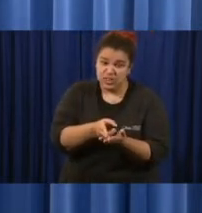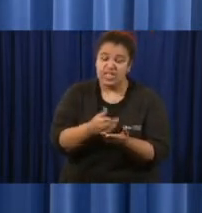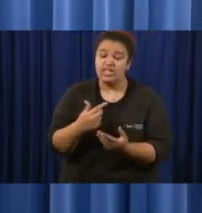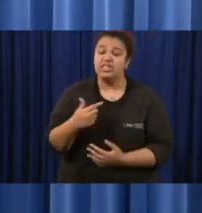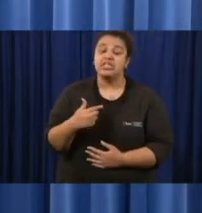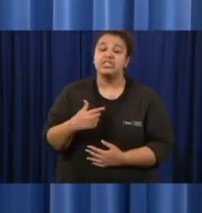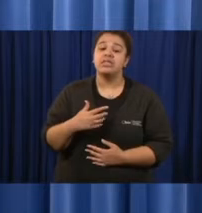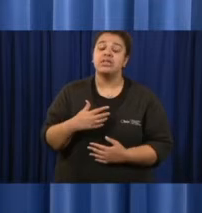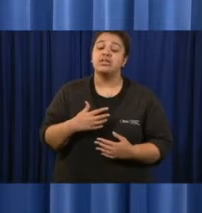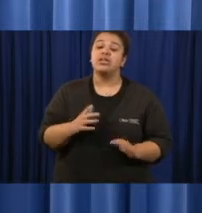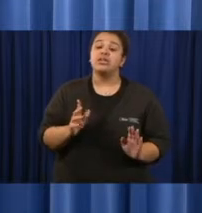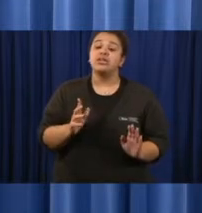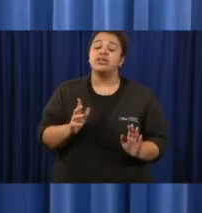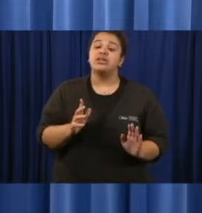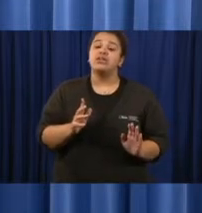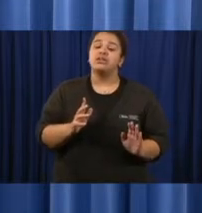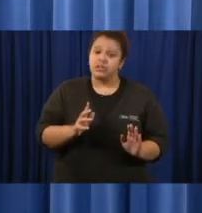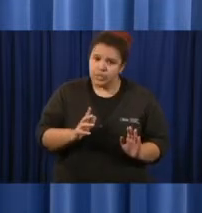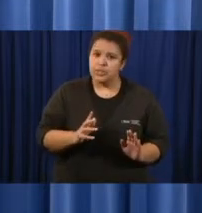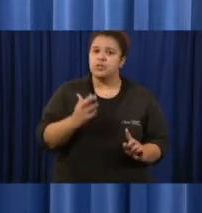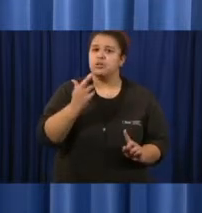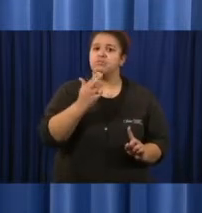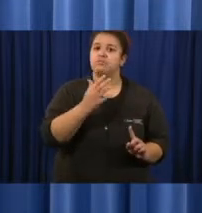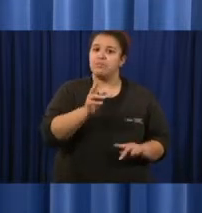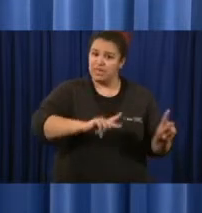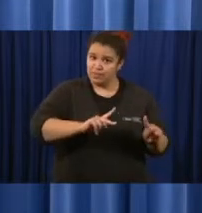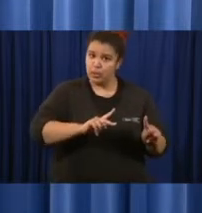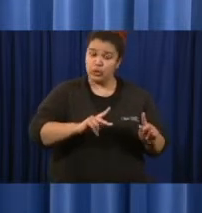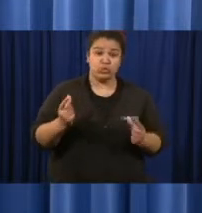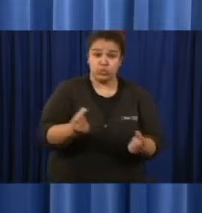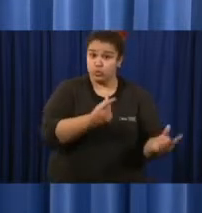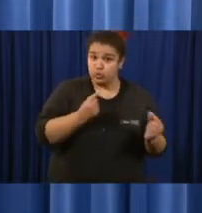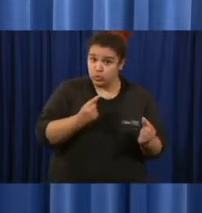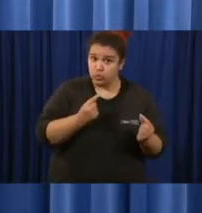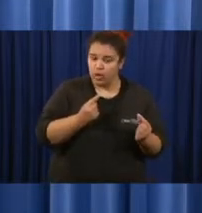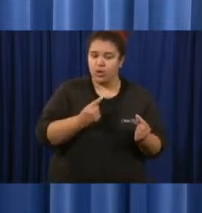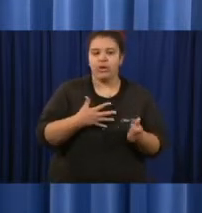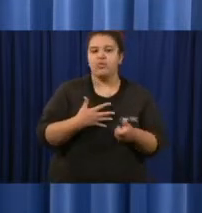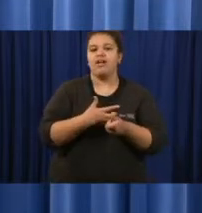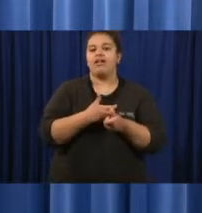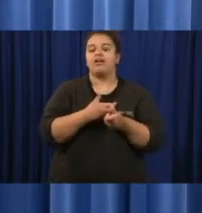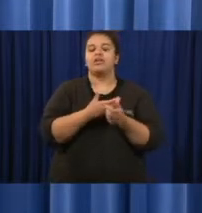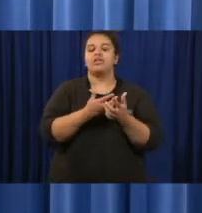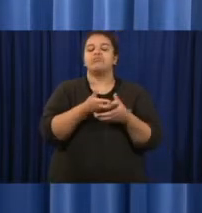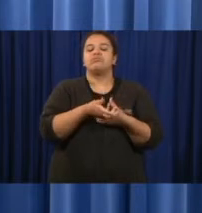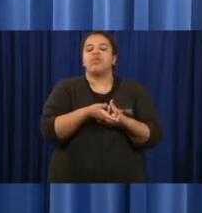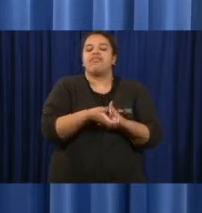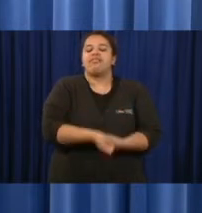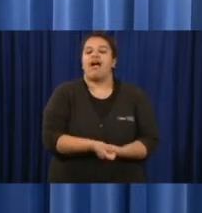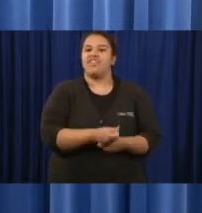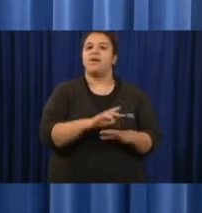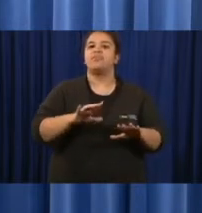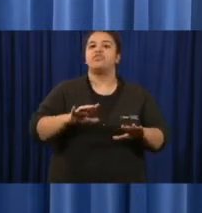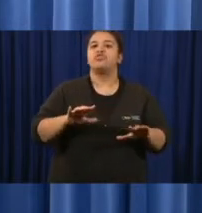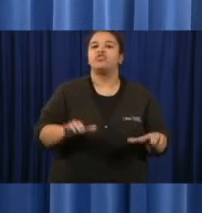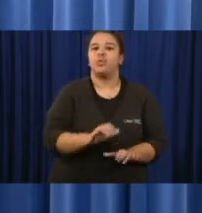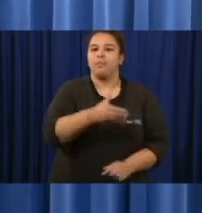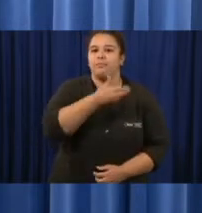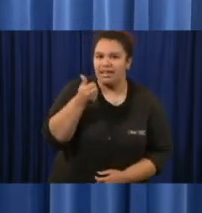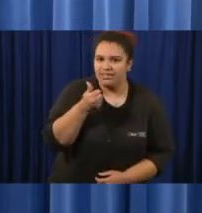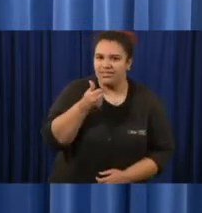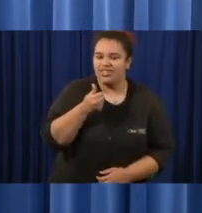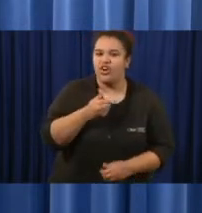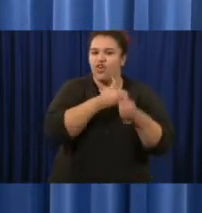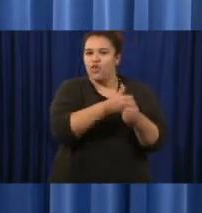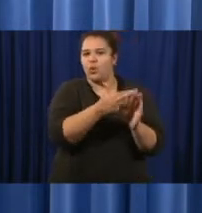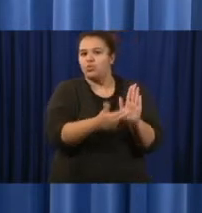frankly, on good behavior in most things. Most laws, most regulations, is people doing what they're supposed